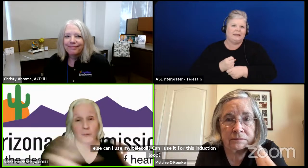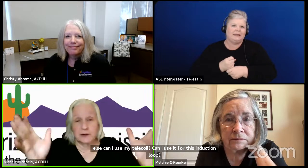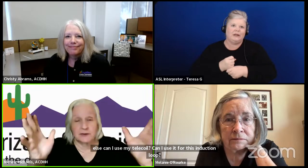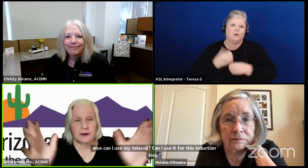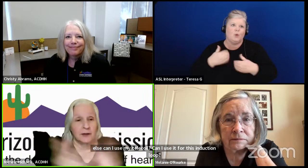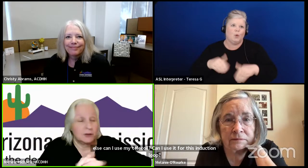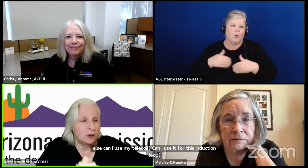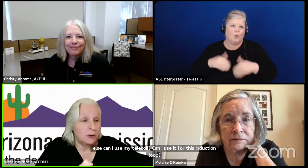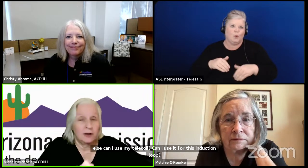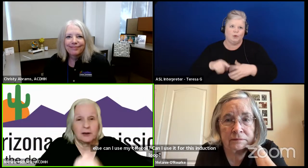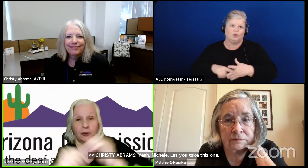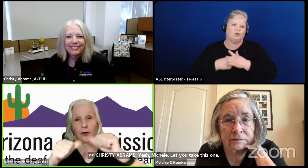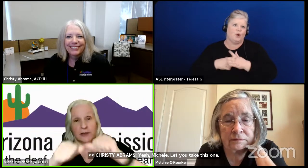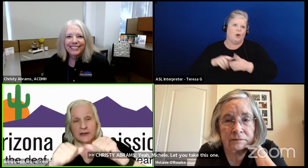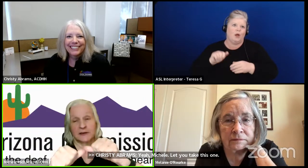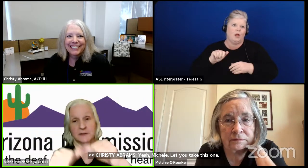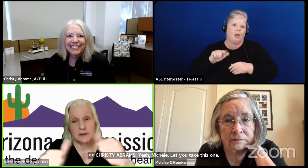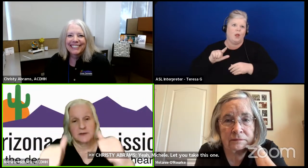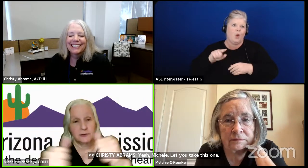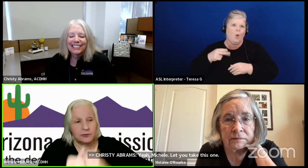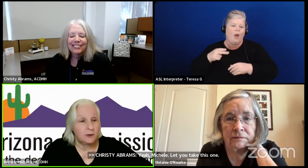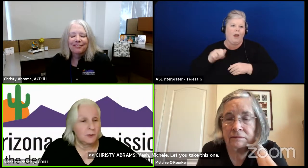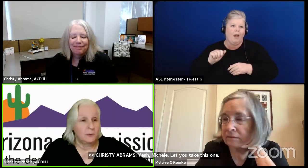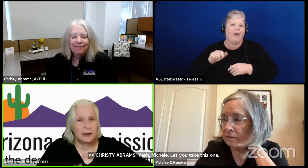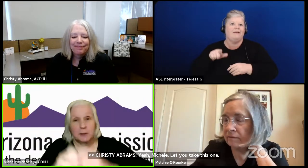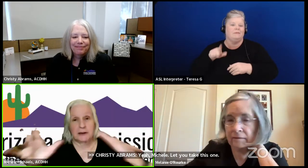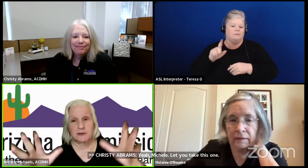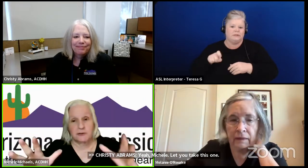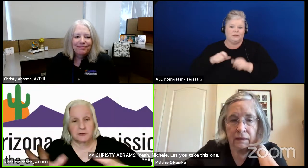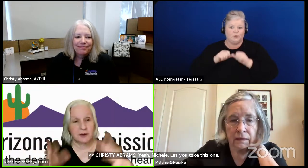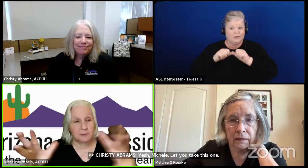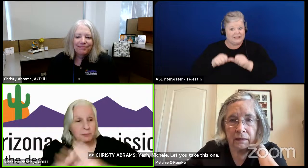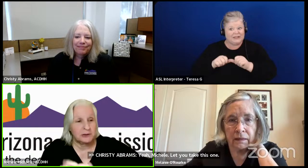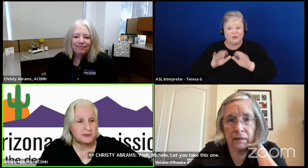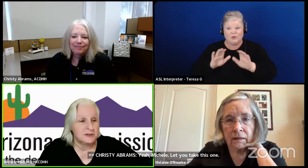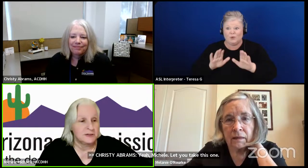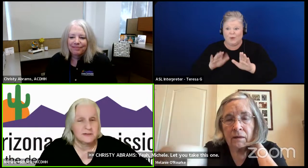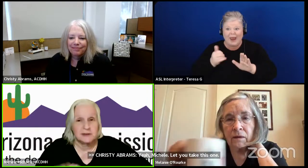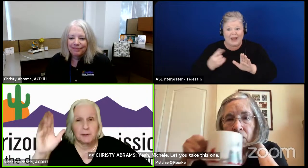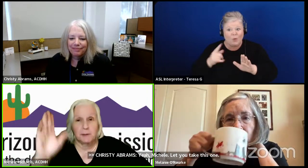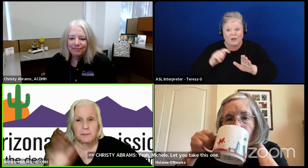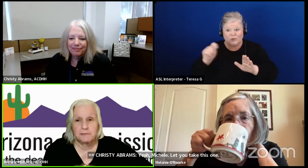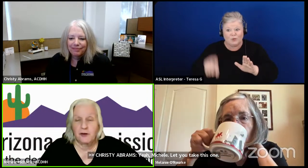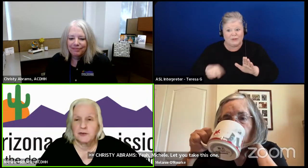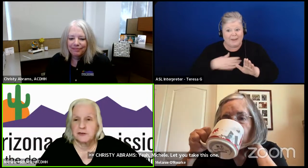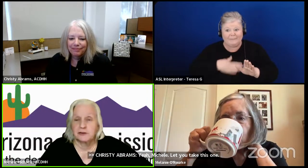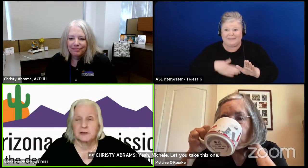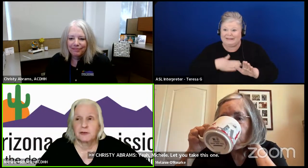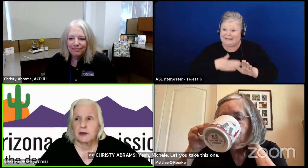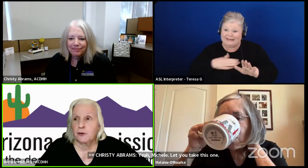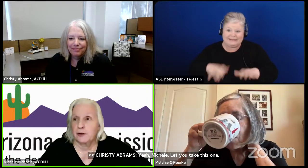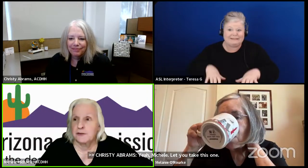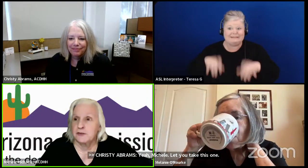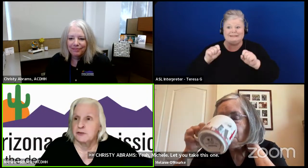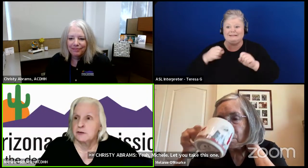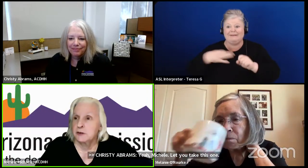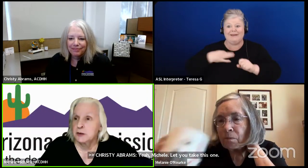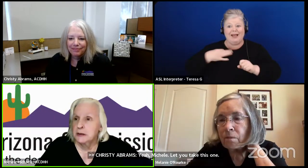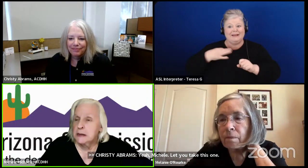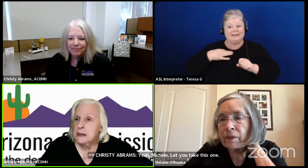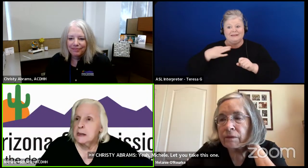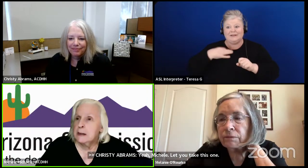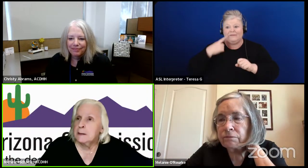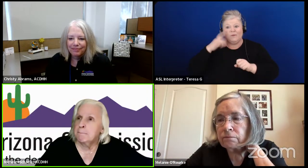Aloha. We just love Aloha, and Aloha needs to continue. So anybody in Tucson, please step up and volunteer. It's a great